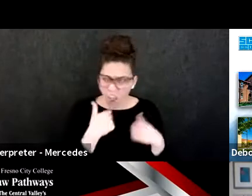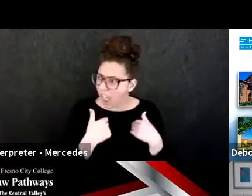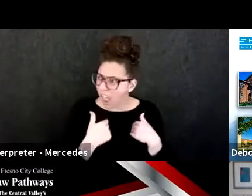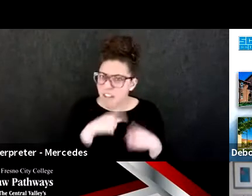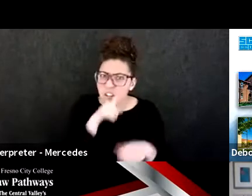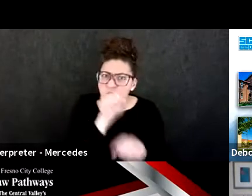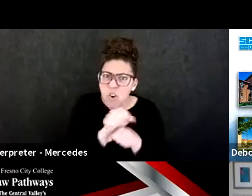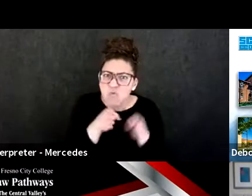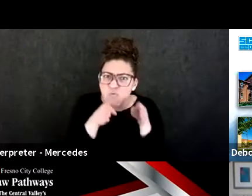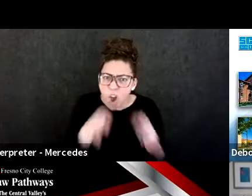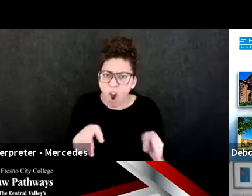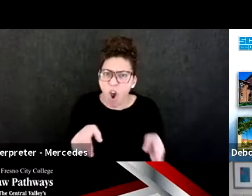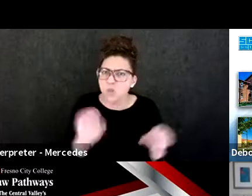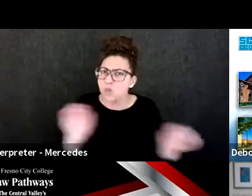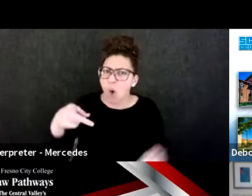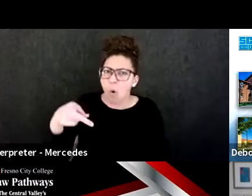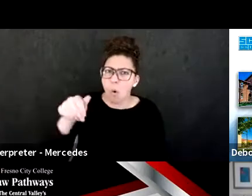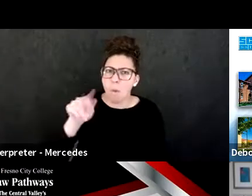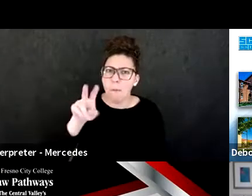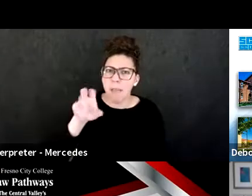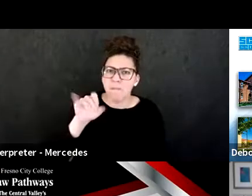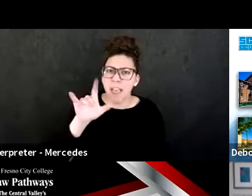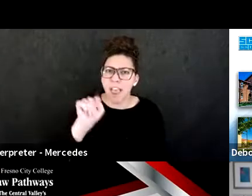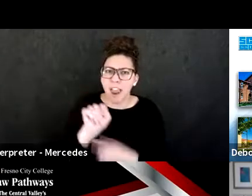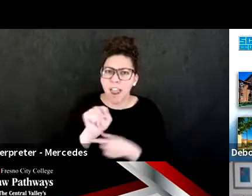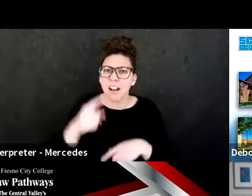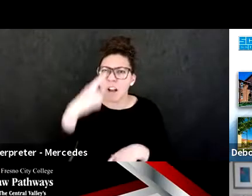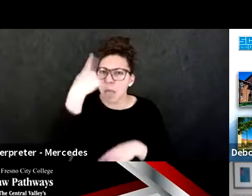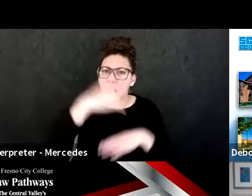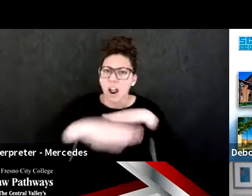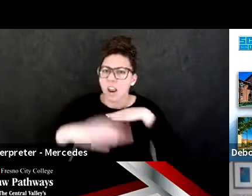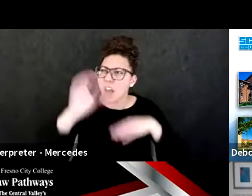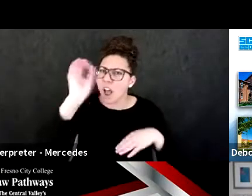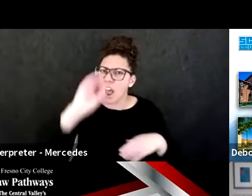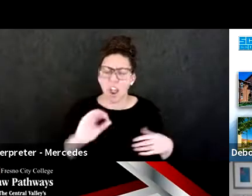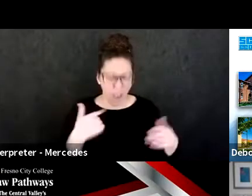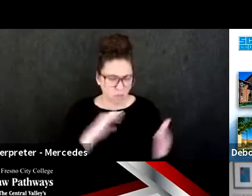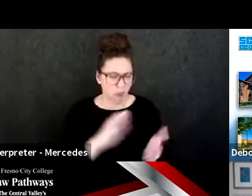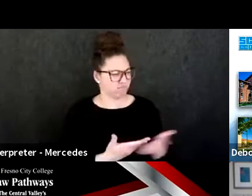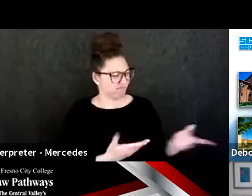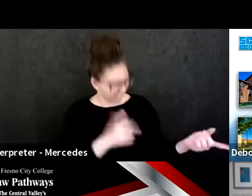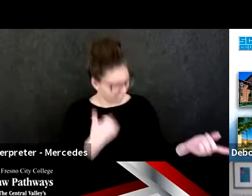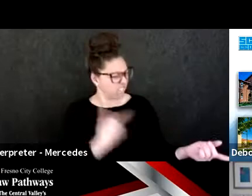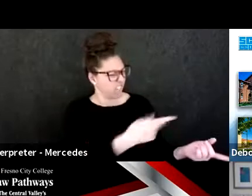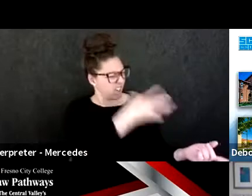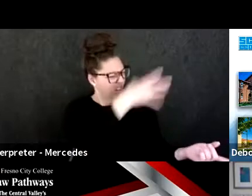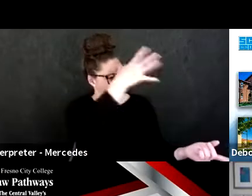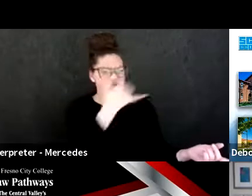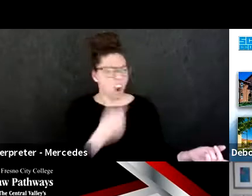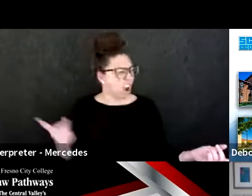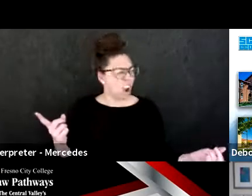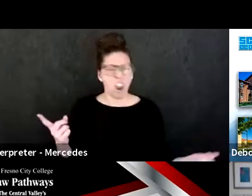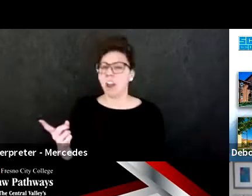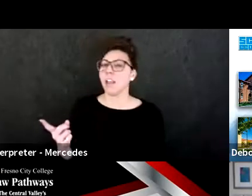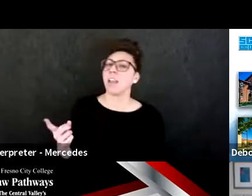window and I see paved streets all over. So I go to the hotel, I call home, and I said, you know, they have paved streets all over here. It's a beautiful city. And they both started